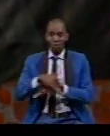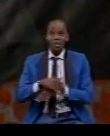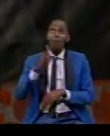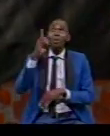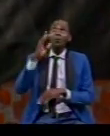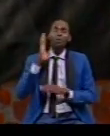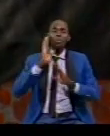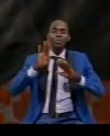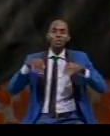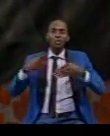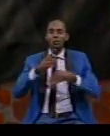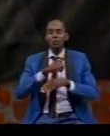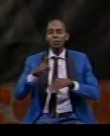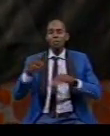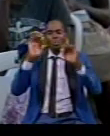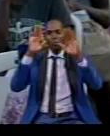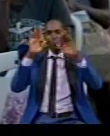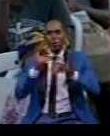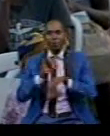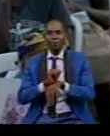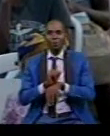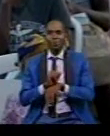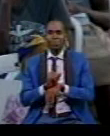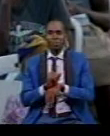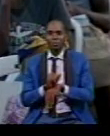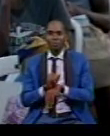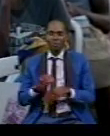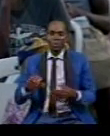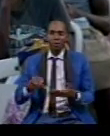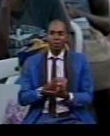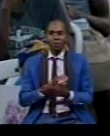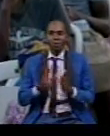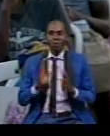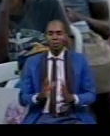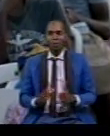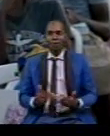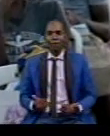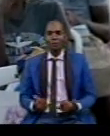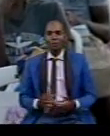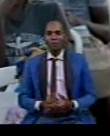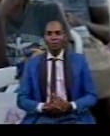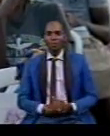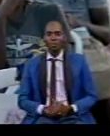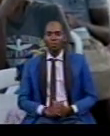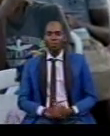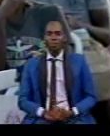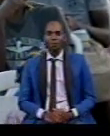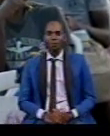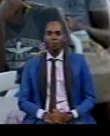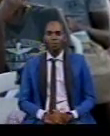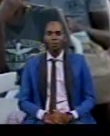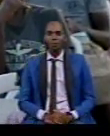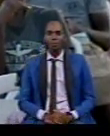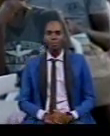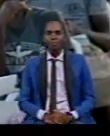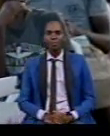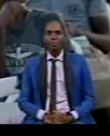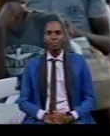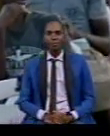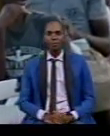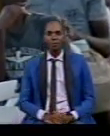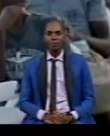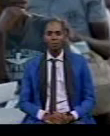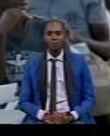You say, yes, I turn away from my sin. Yes, I turn away from all the evil in